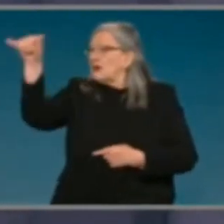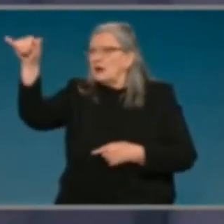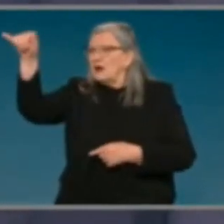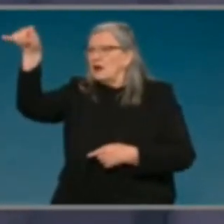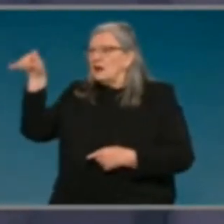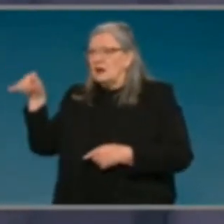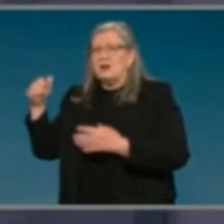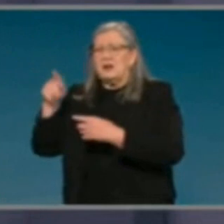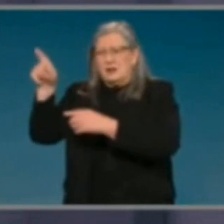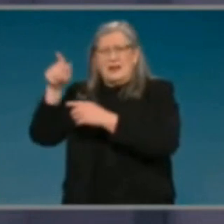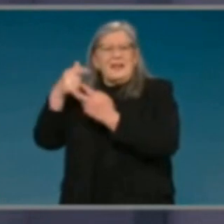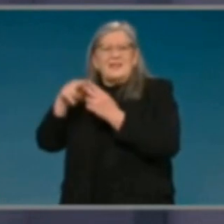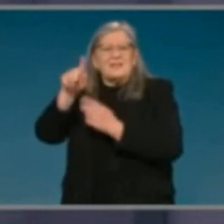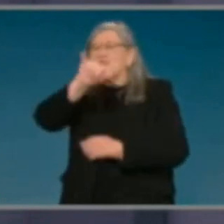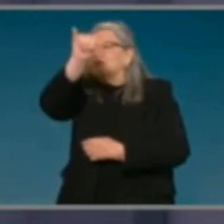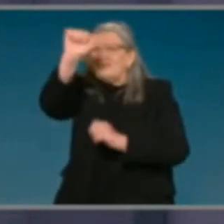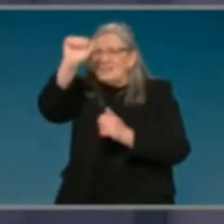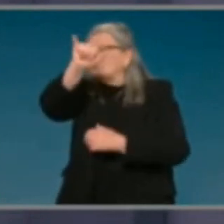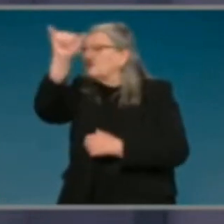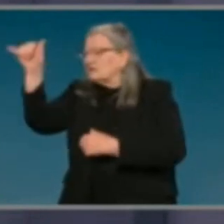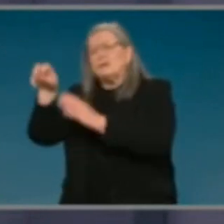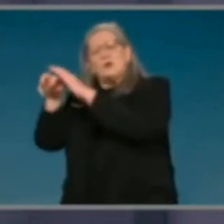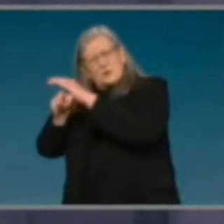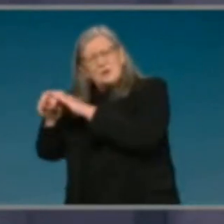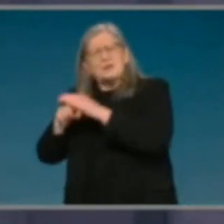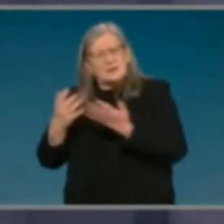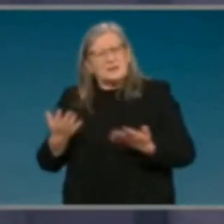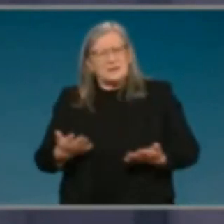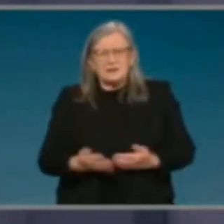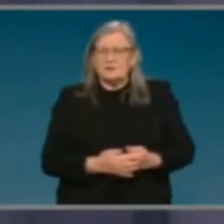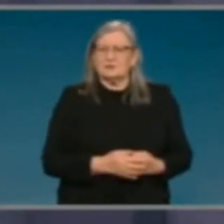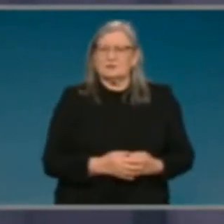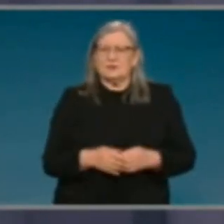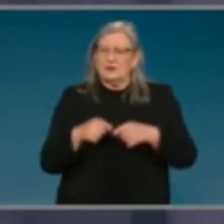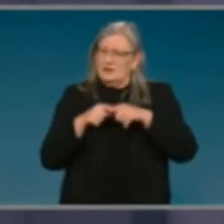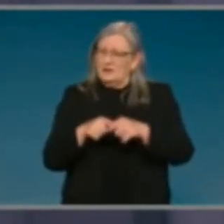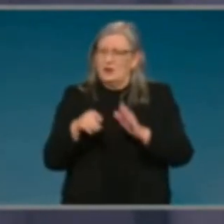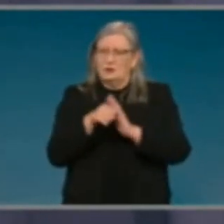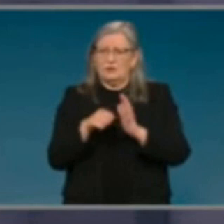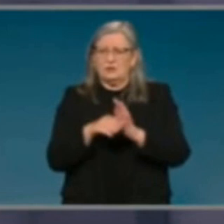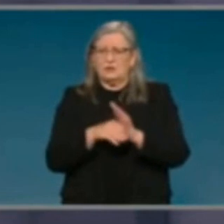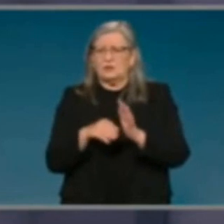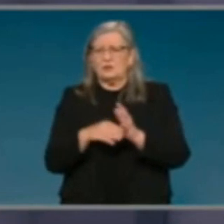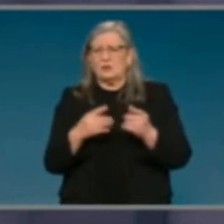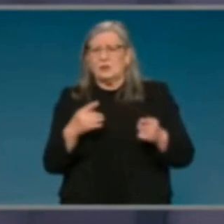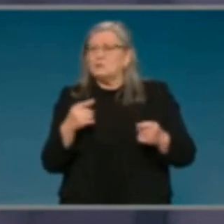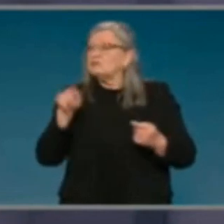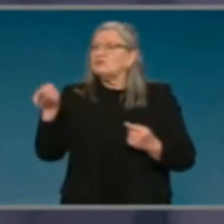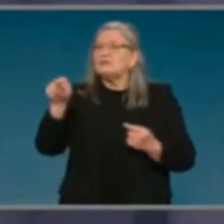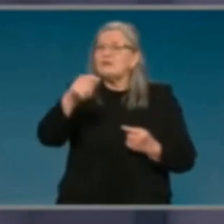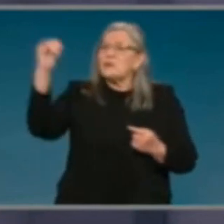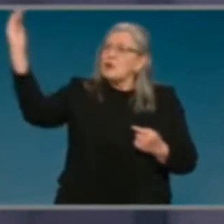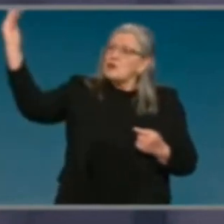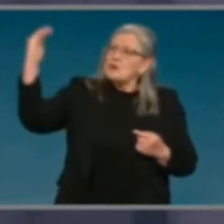orders to cover all arrivals with home isolation for a 72-hour period if they're coming into